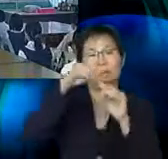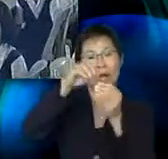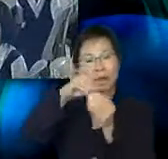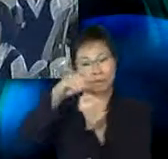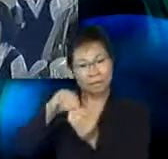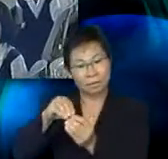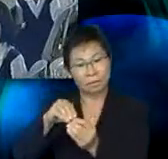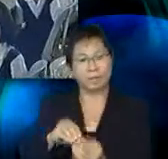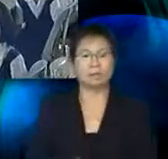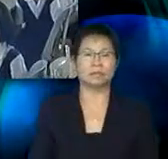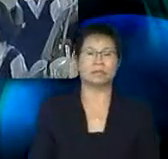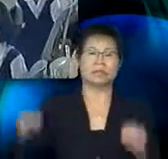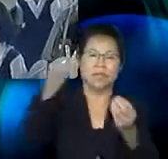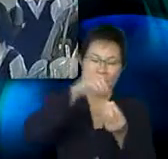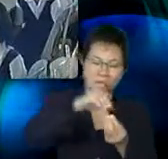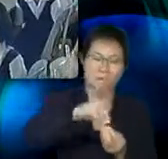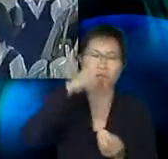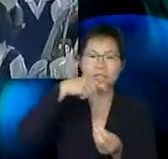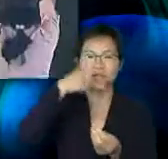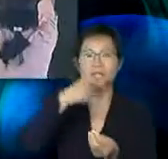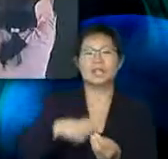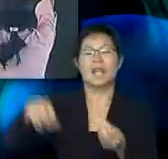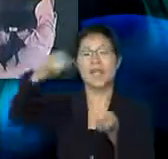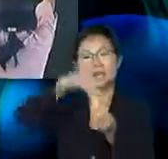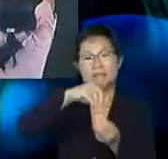please. Addition. Good.